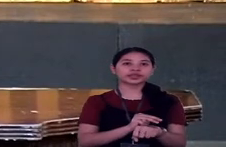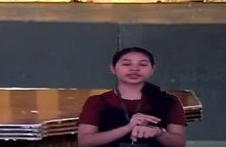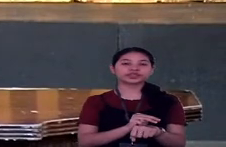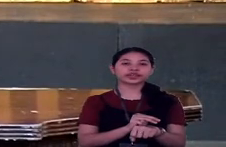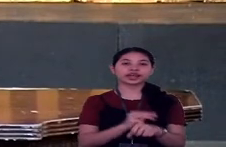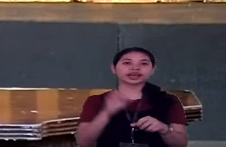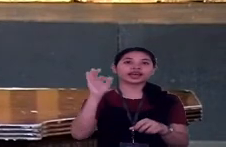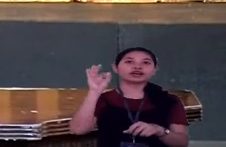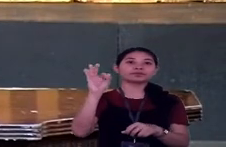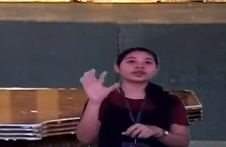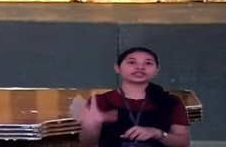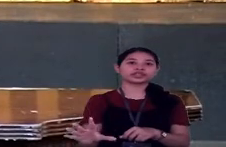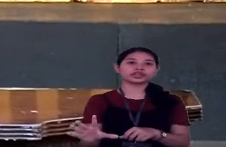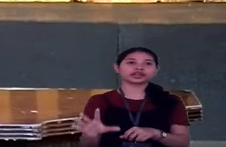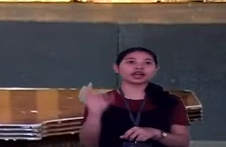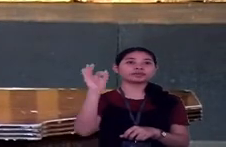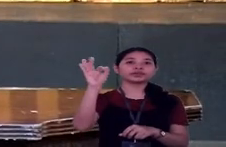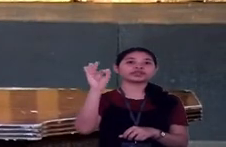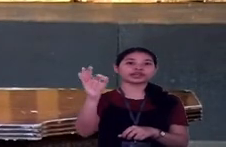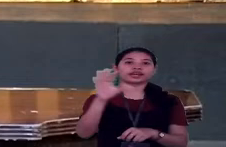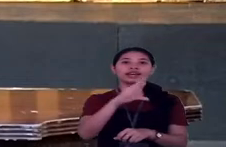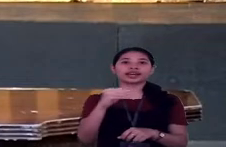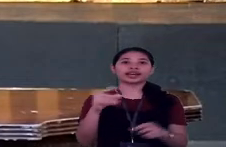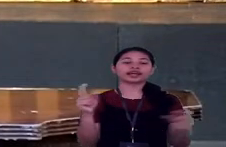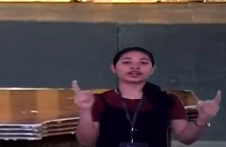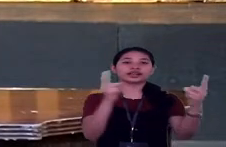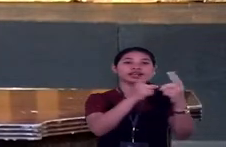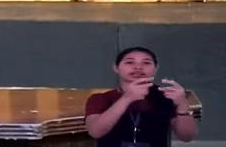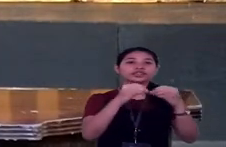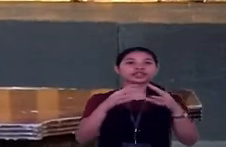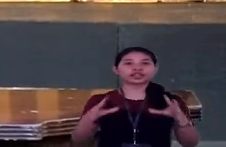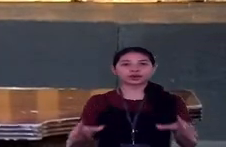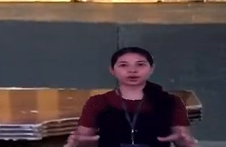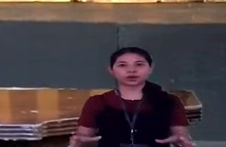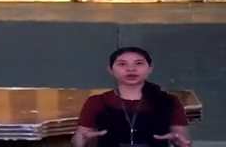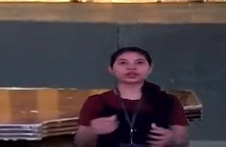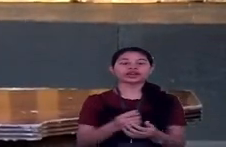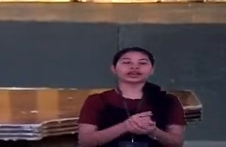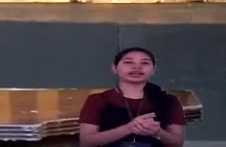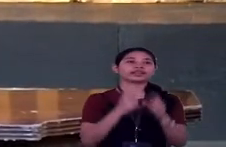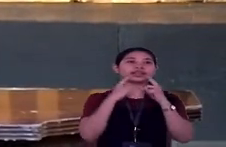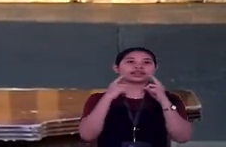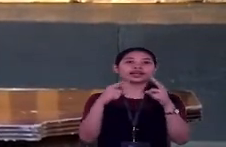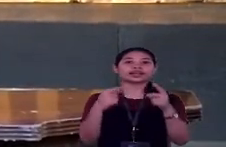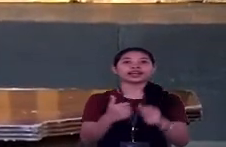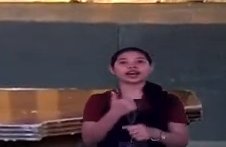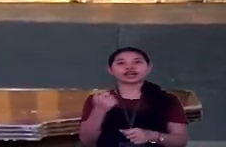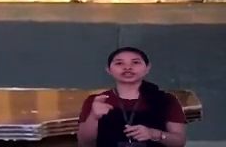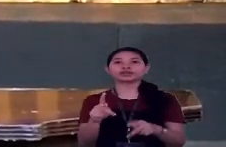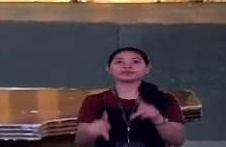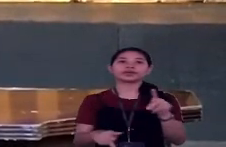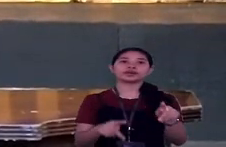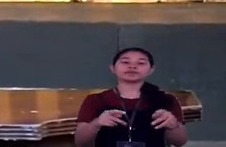lost, and has now 39 daughter churches and mission works and supports over 250